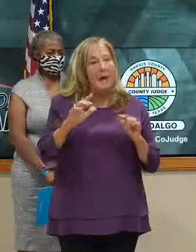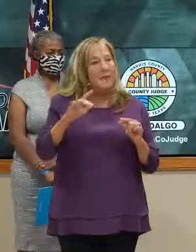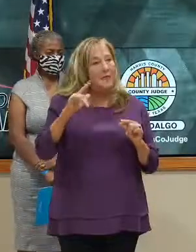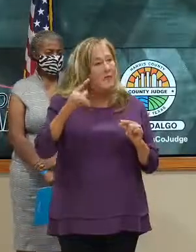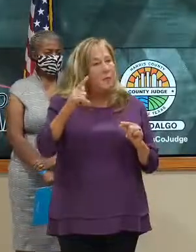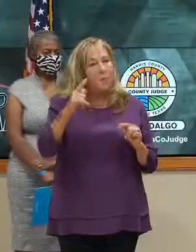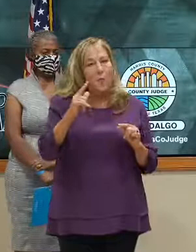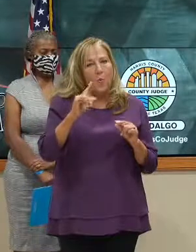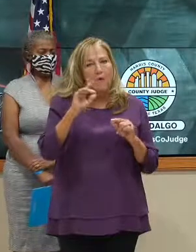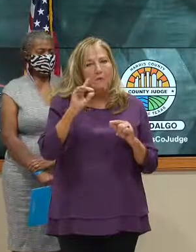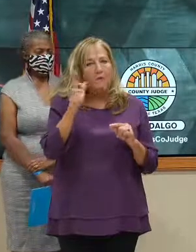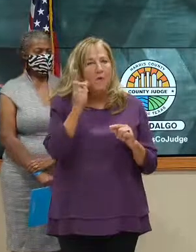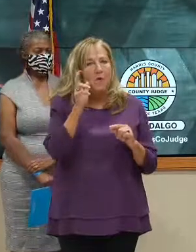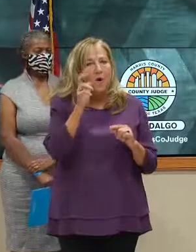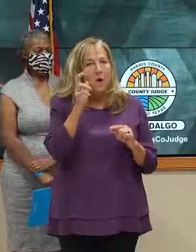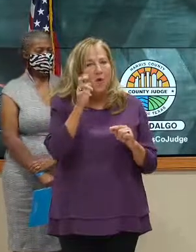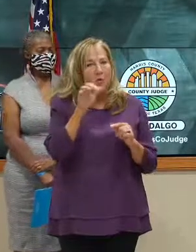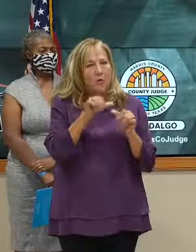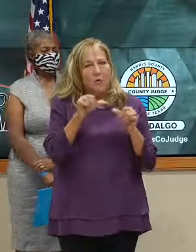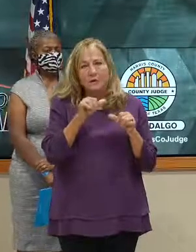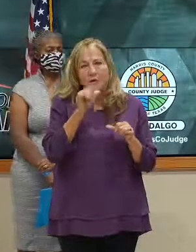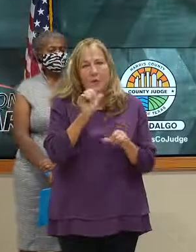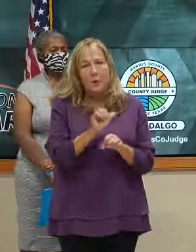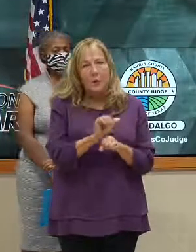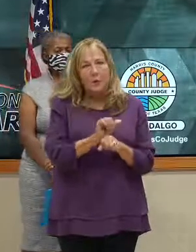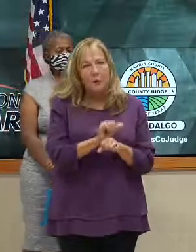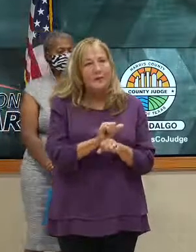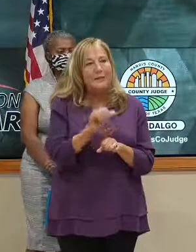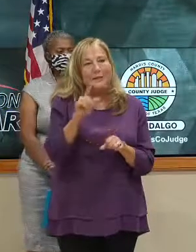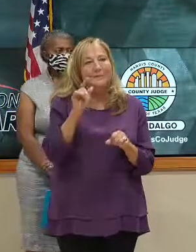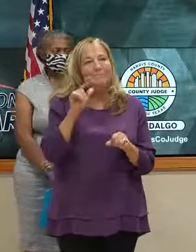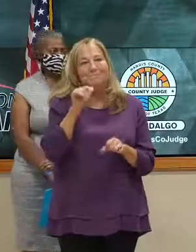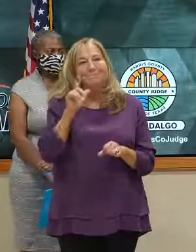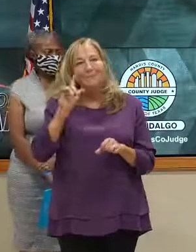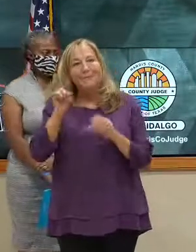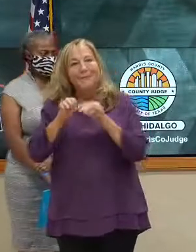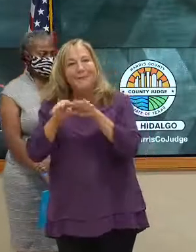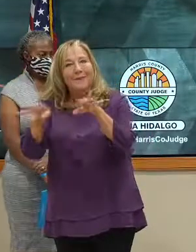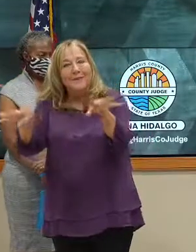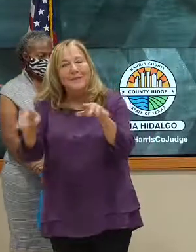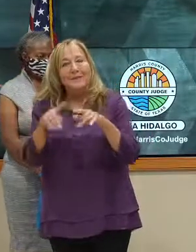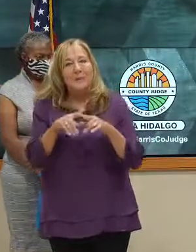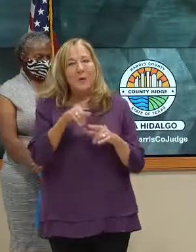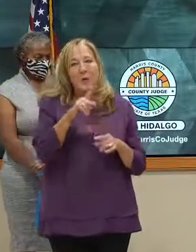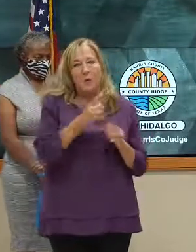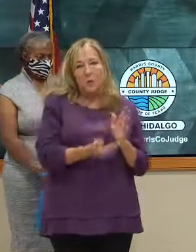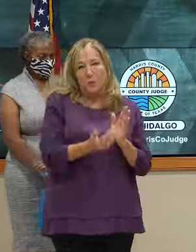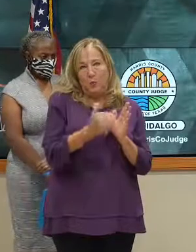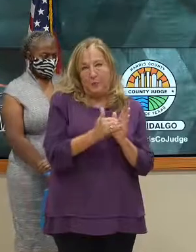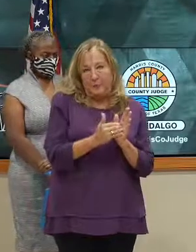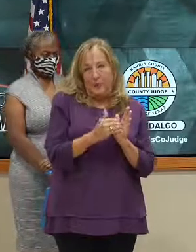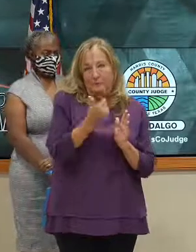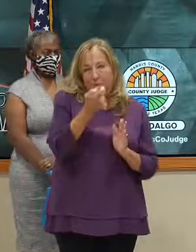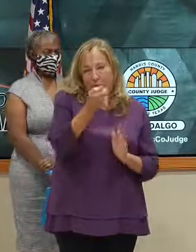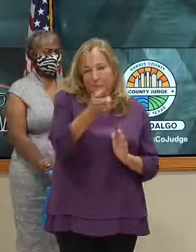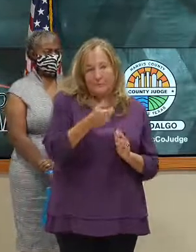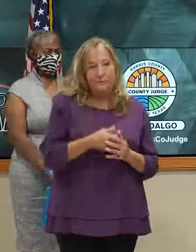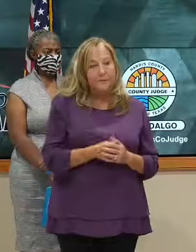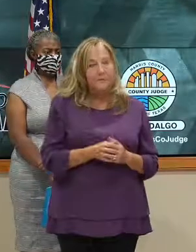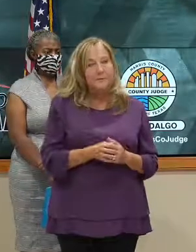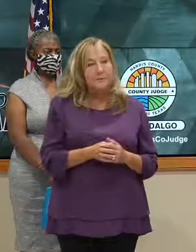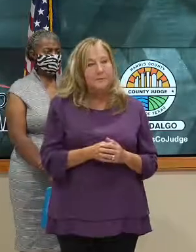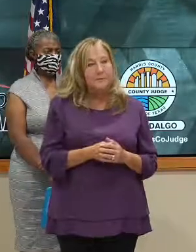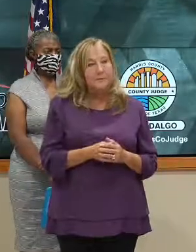beginning, so I'll just briefly go over the top of the remarks, and then we'll move on to the question. And what I was pointing out is tomorrow